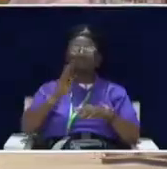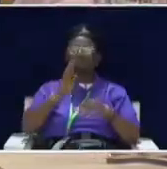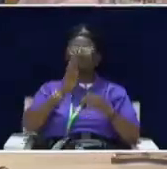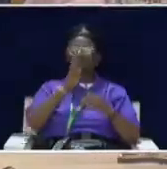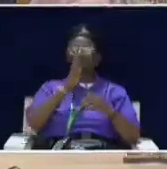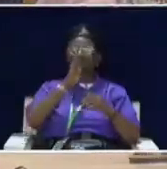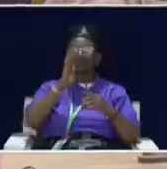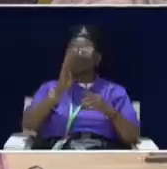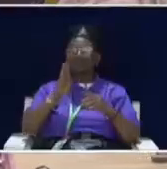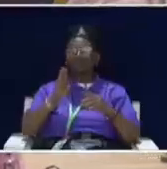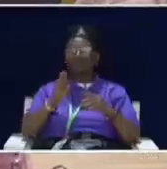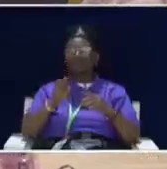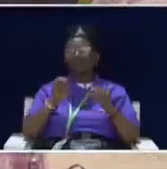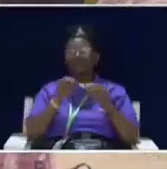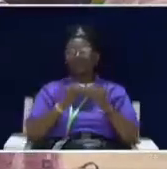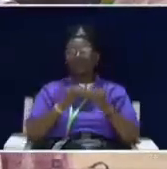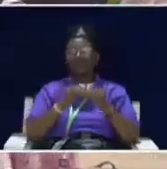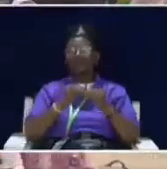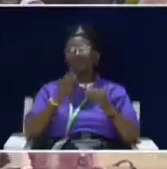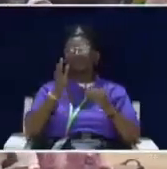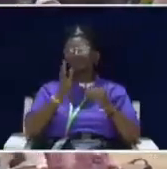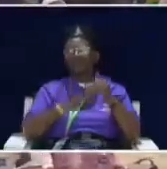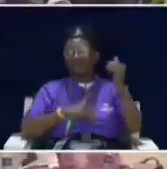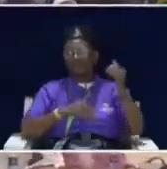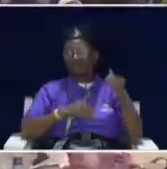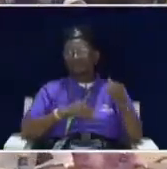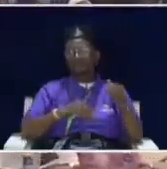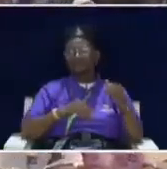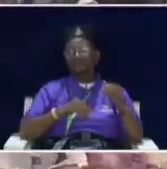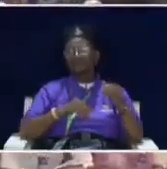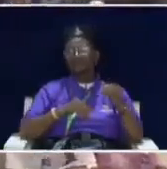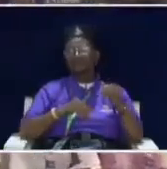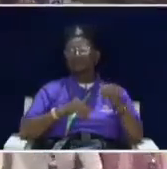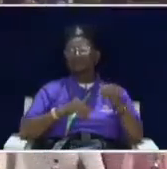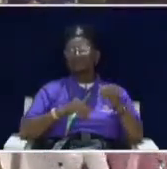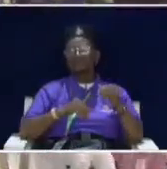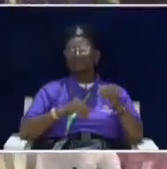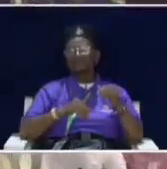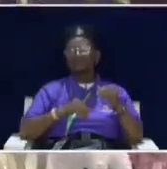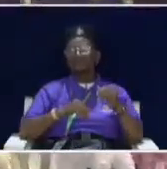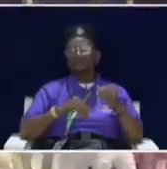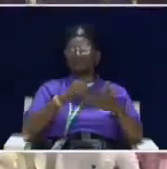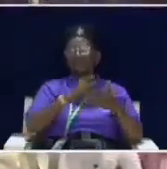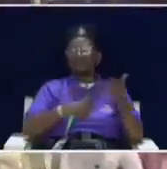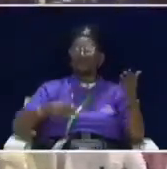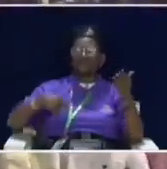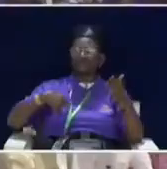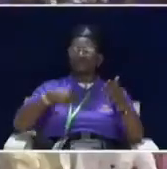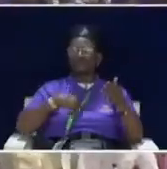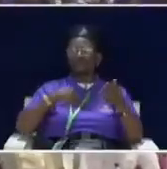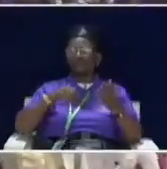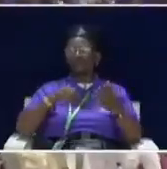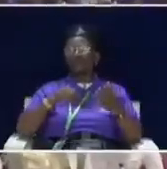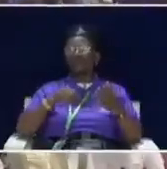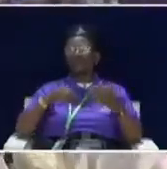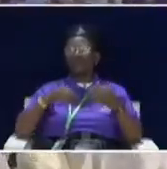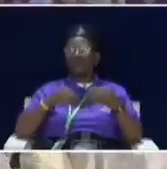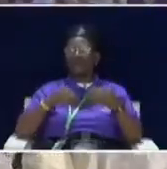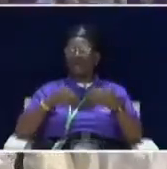We pe eri to ma wa nipase isin ale yi yoju eyikeyi ti ati gbo seyin